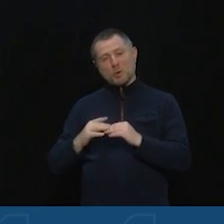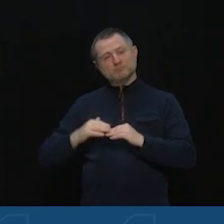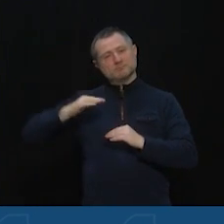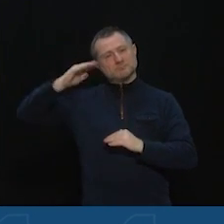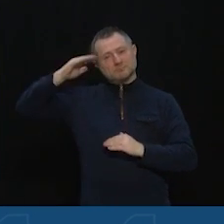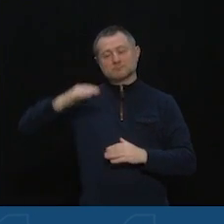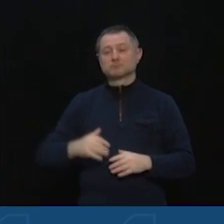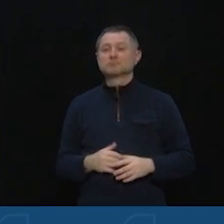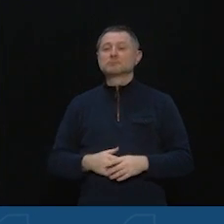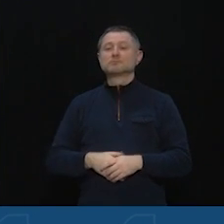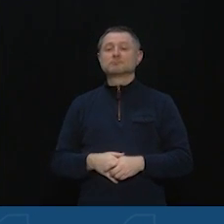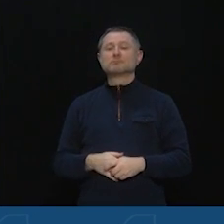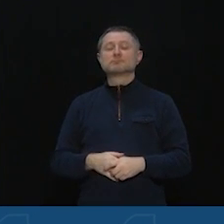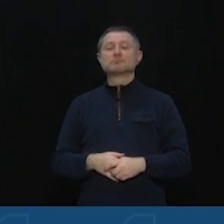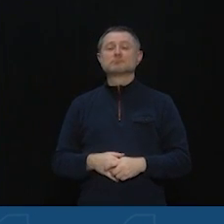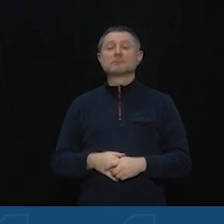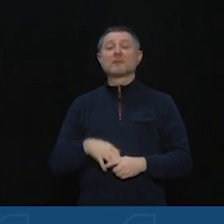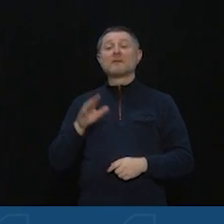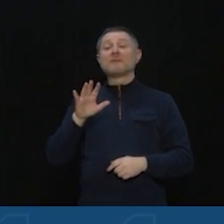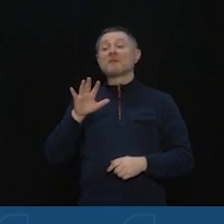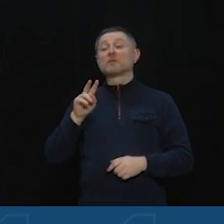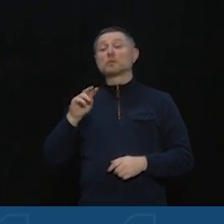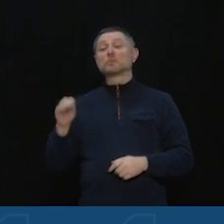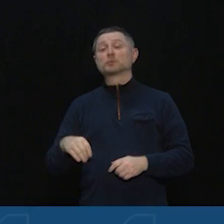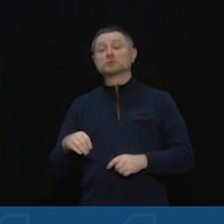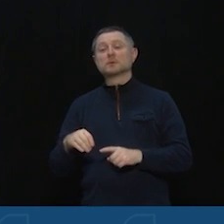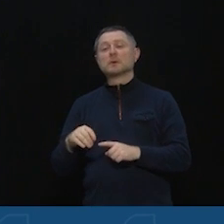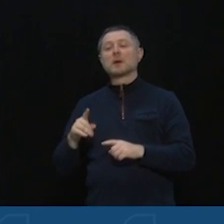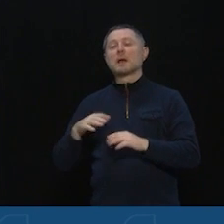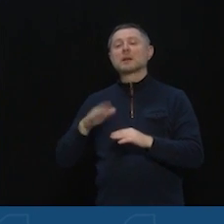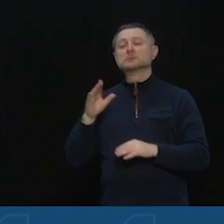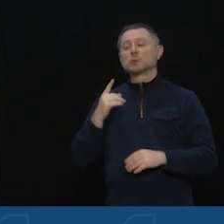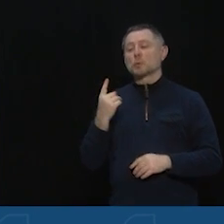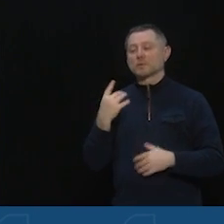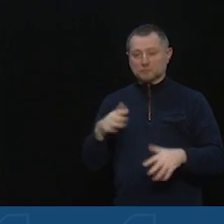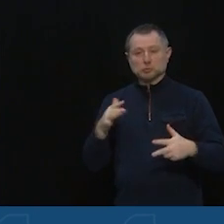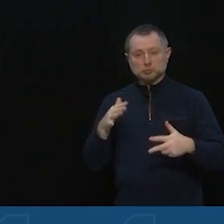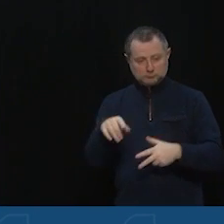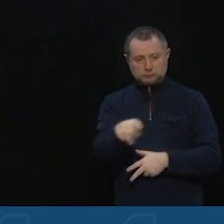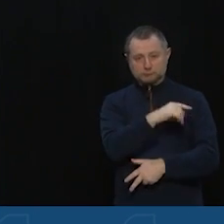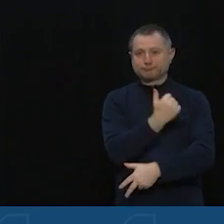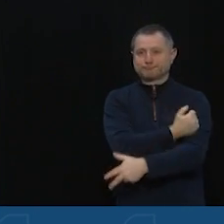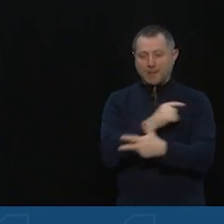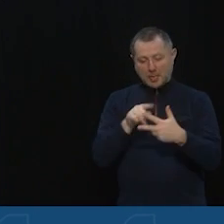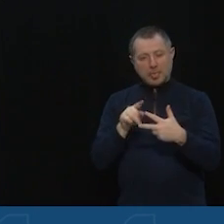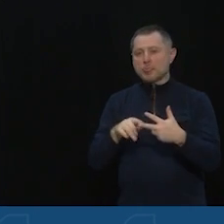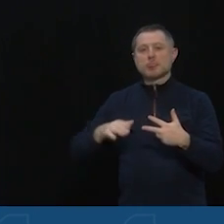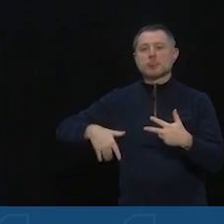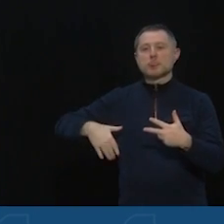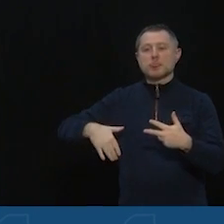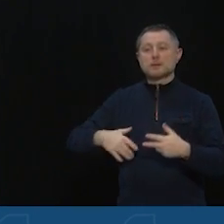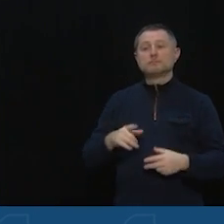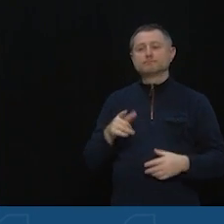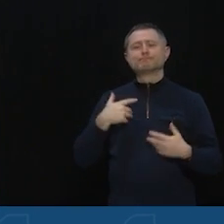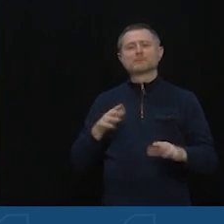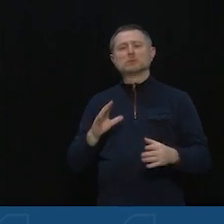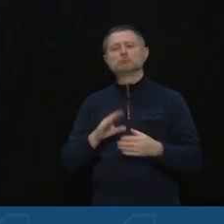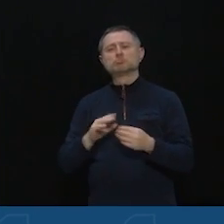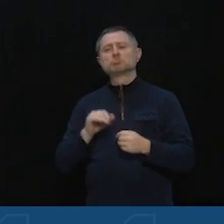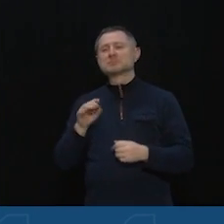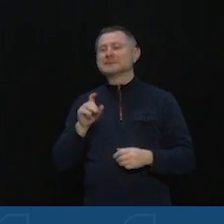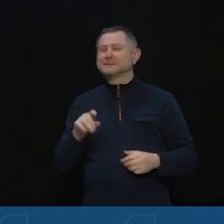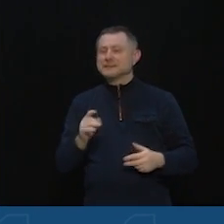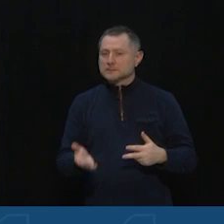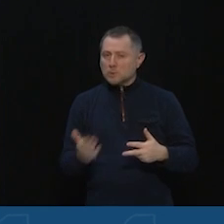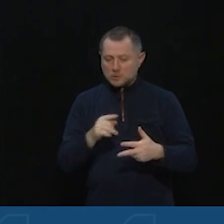Although 42% have received at least one dose. The governor has already emphasized that we need to use more